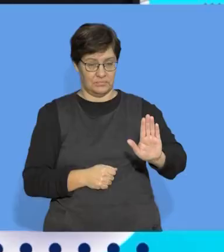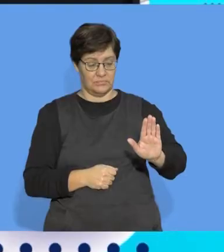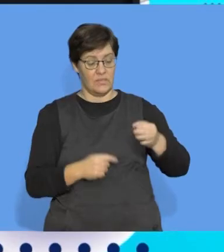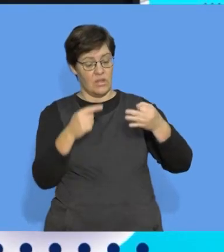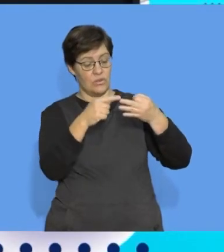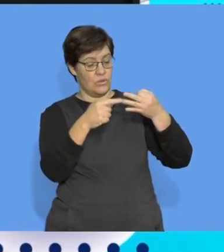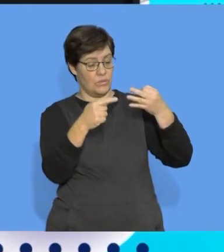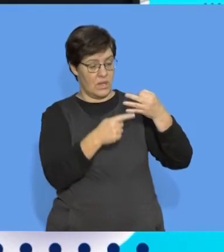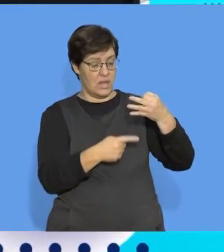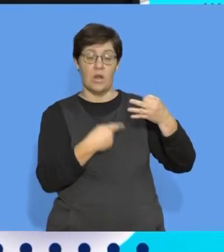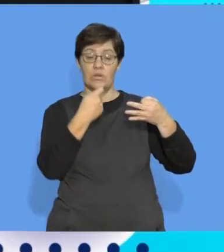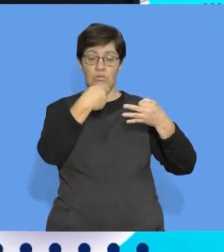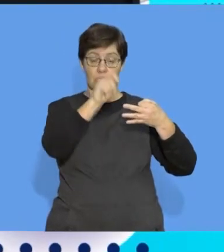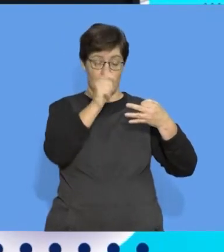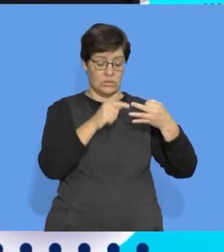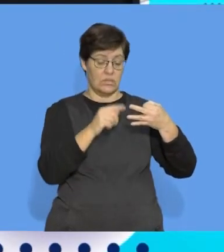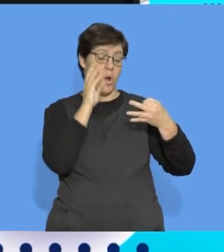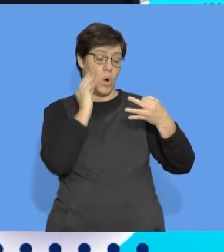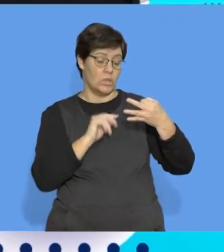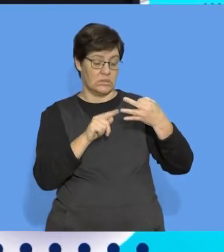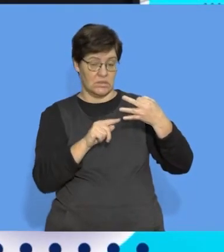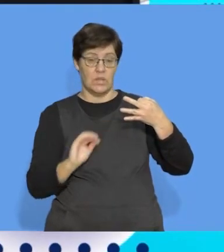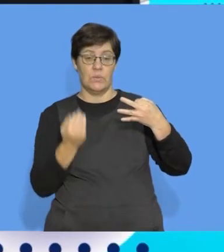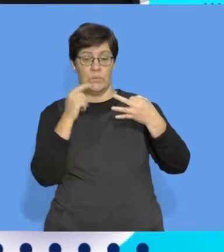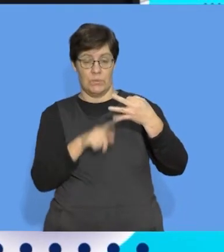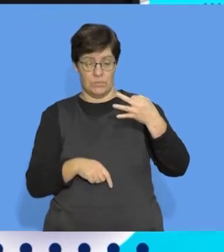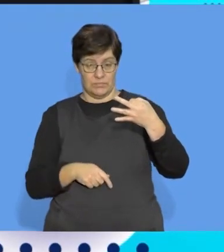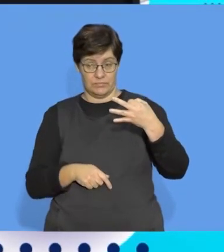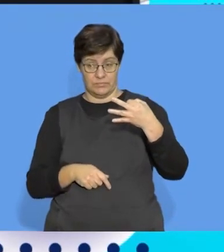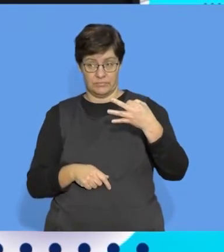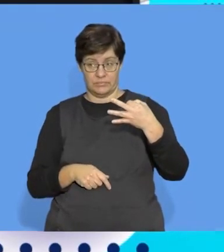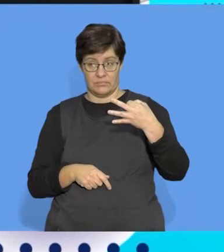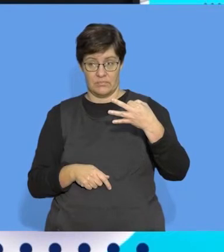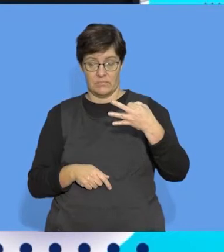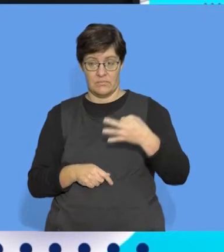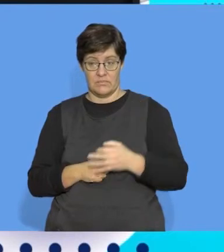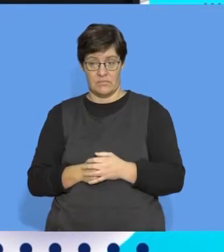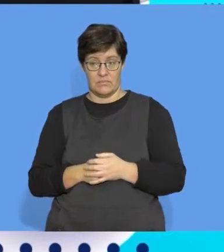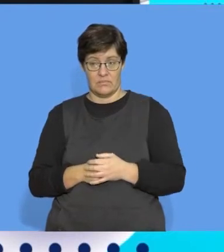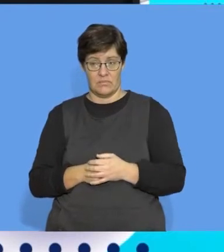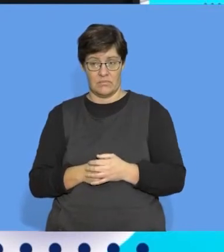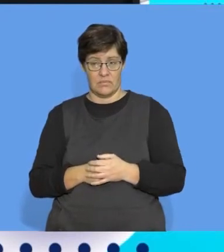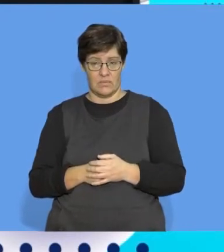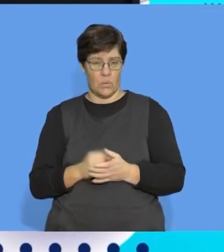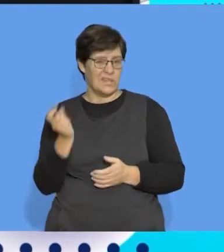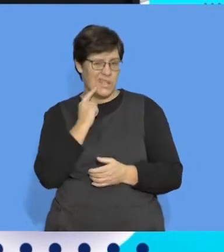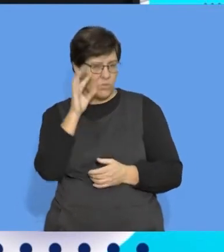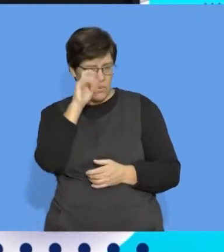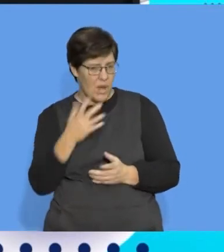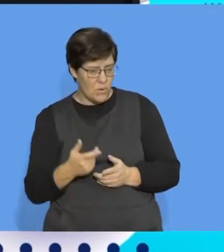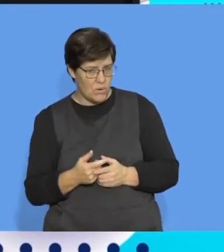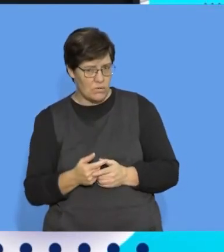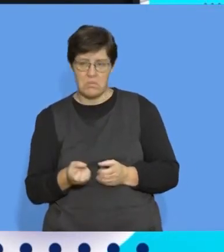guys, three components: sold, old, and new. You want an easy way to remember